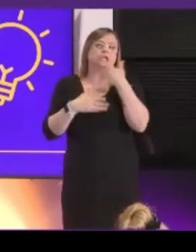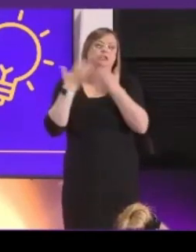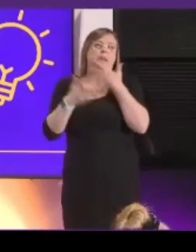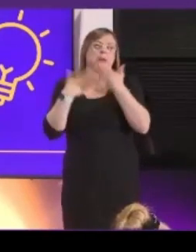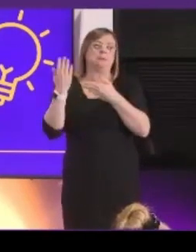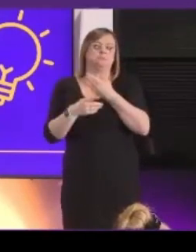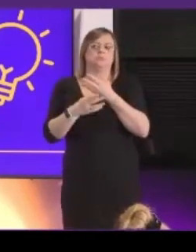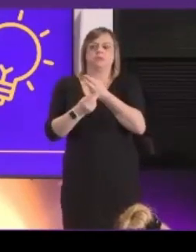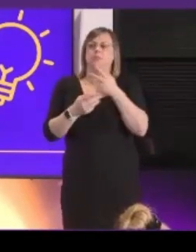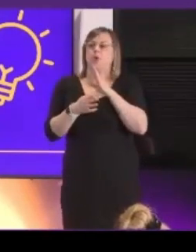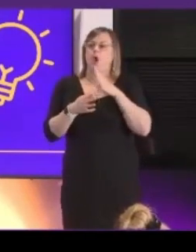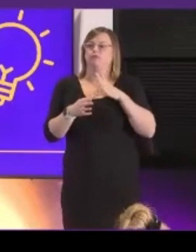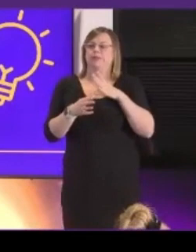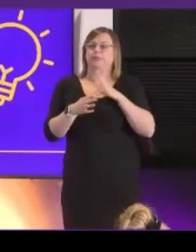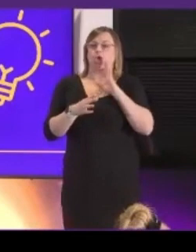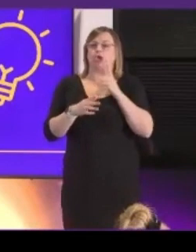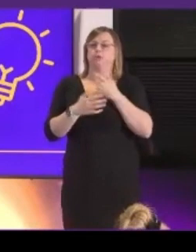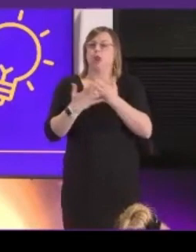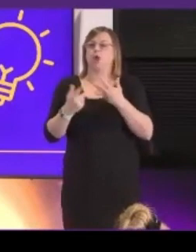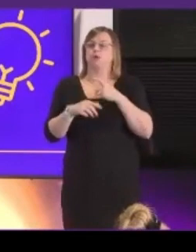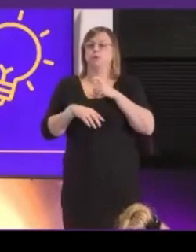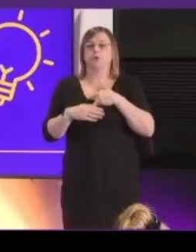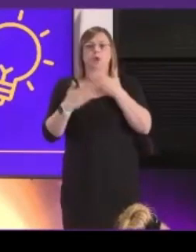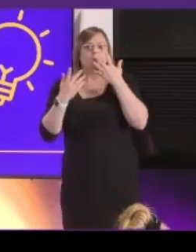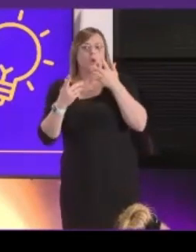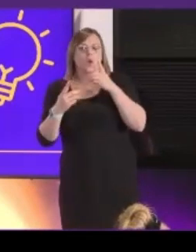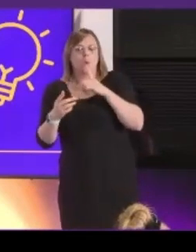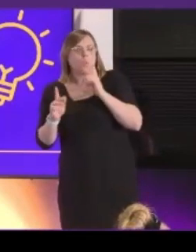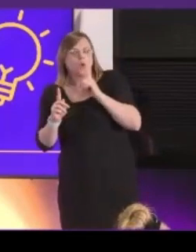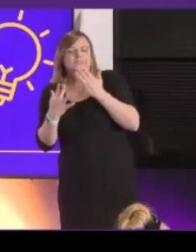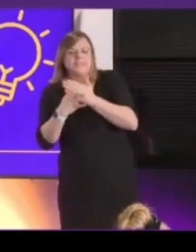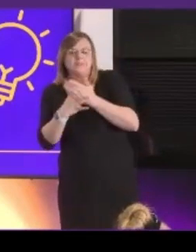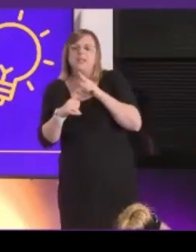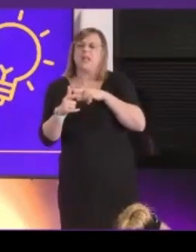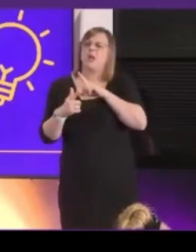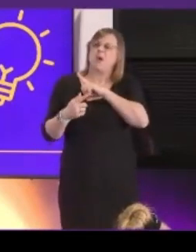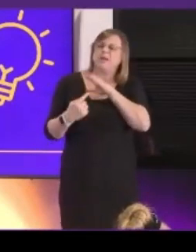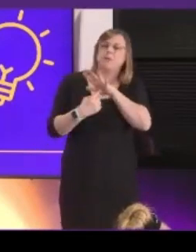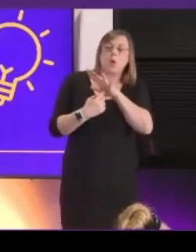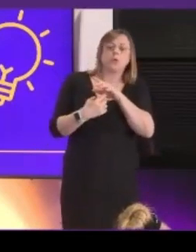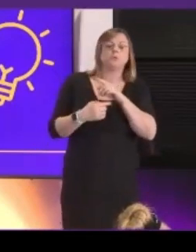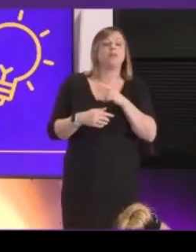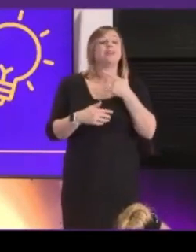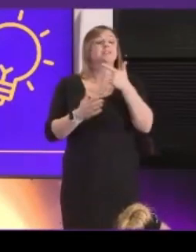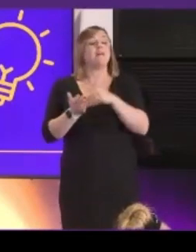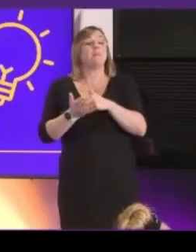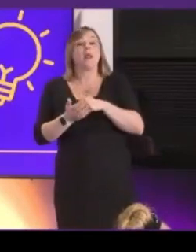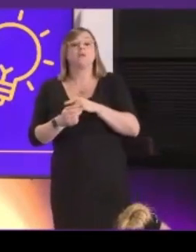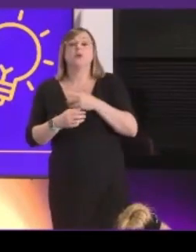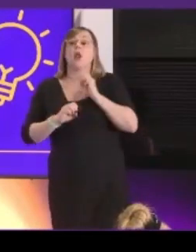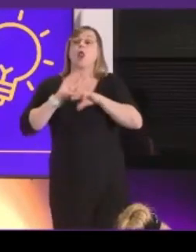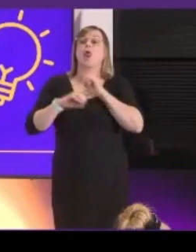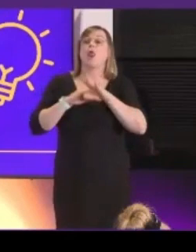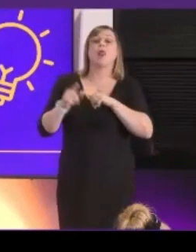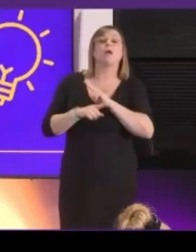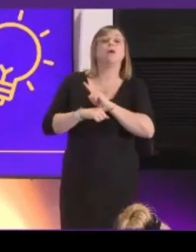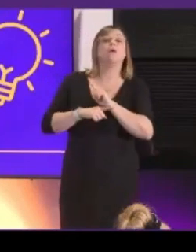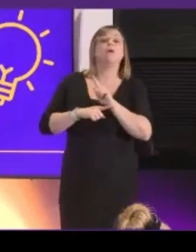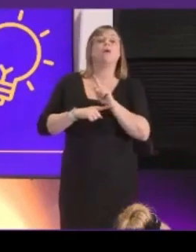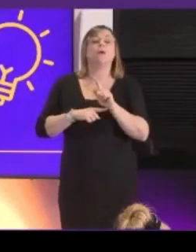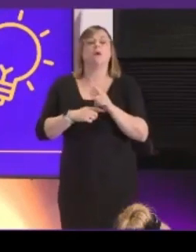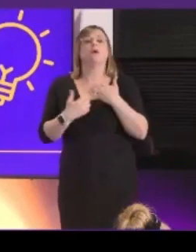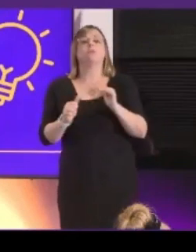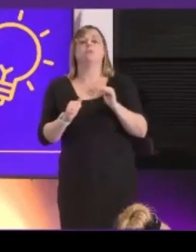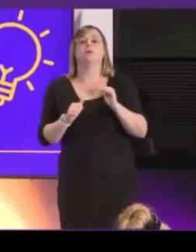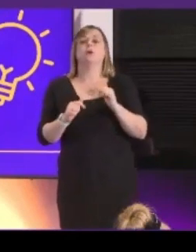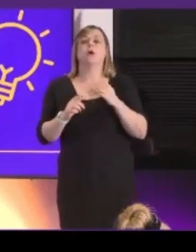times constantly. What is accessibility? Why is it important? And about 7 minutes into my talk, I